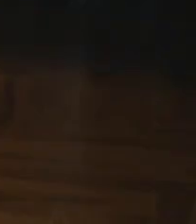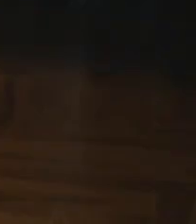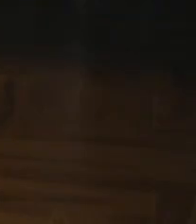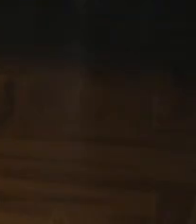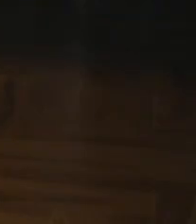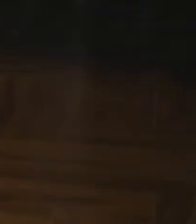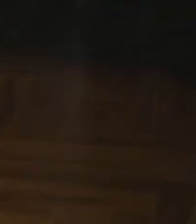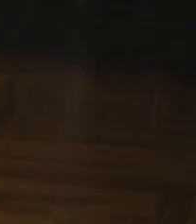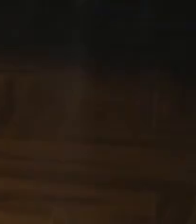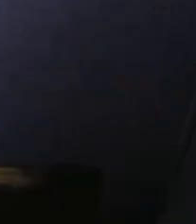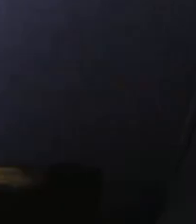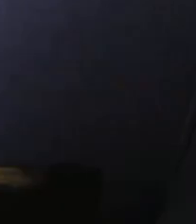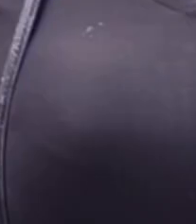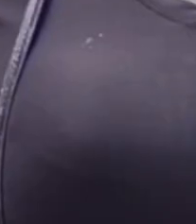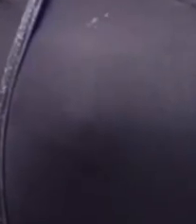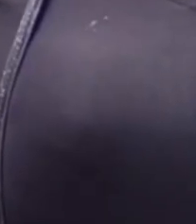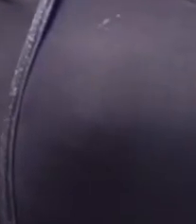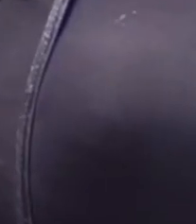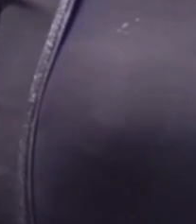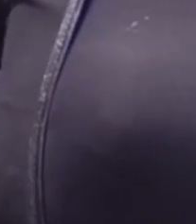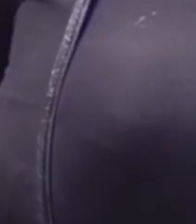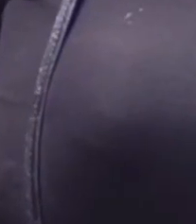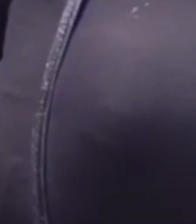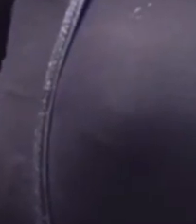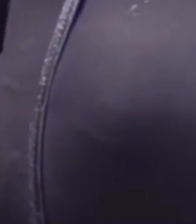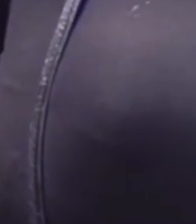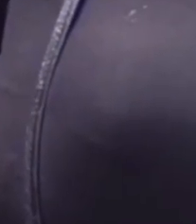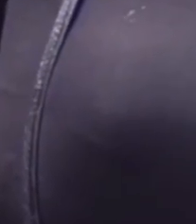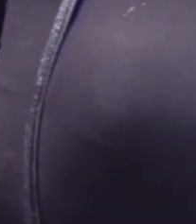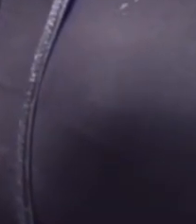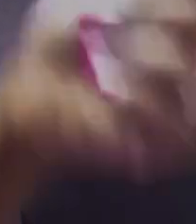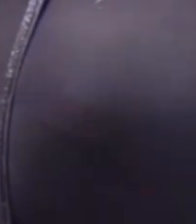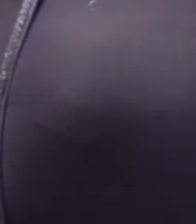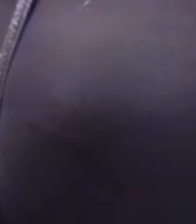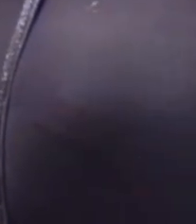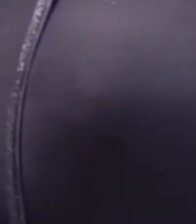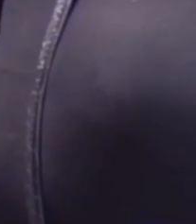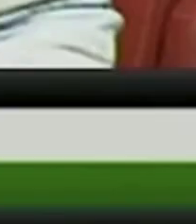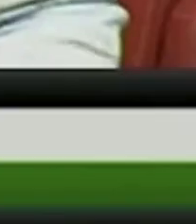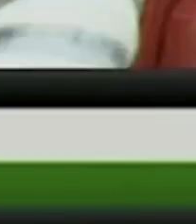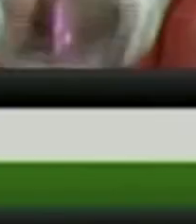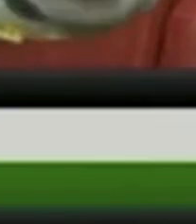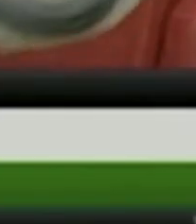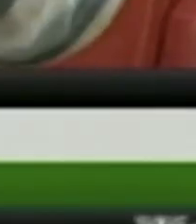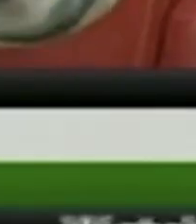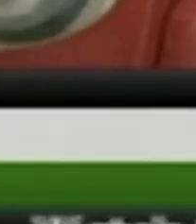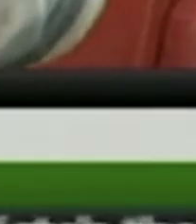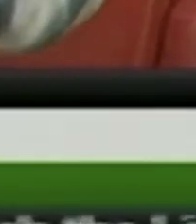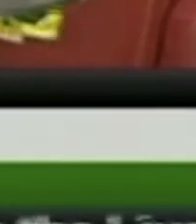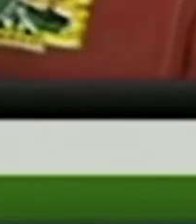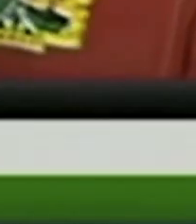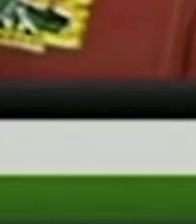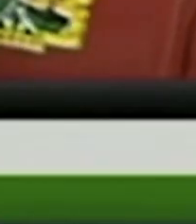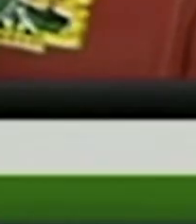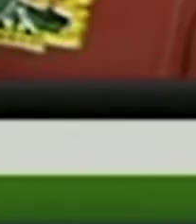zilikuwa zinaenda kuwa even more expensive. Women cannot go to work because they do not have pads, but you want to overtax pads. If we wanted to save money,